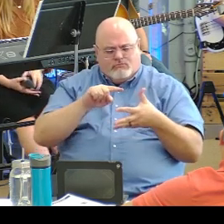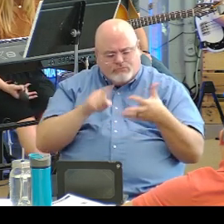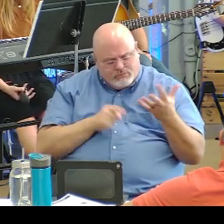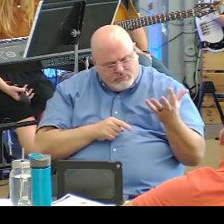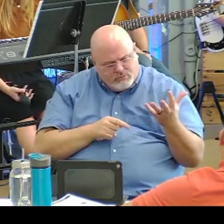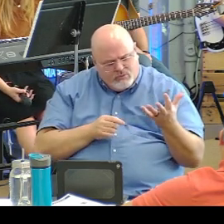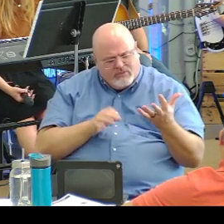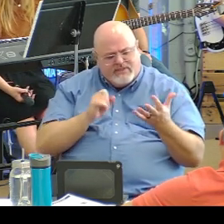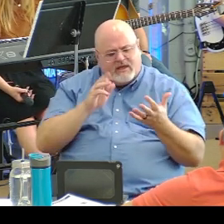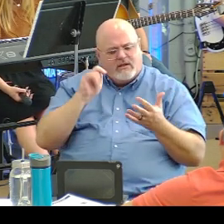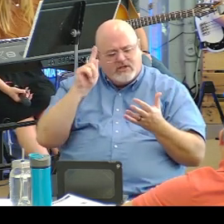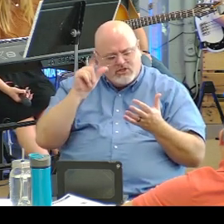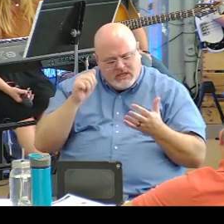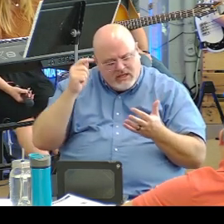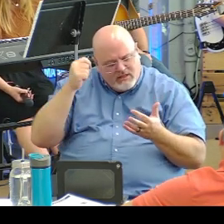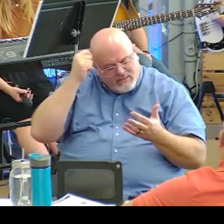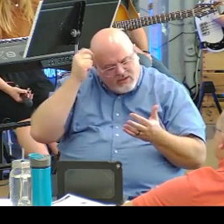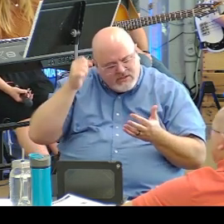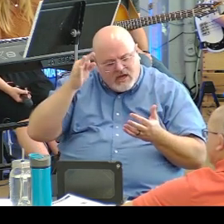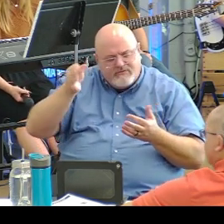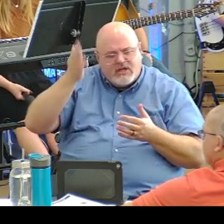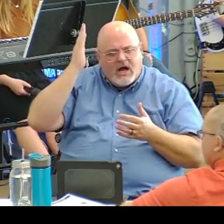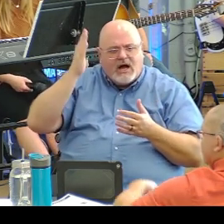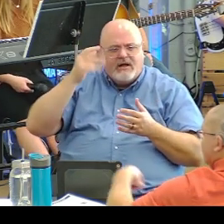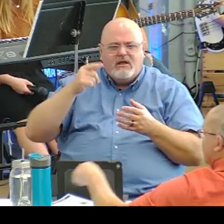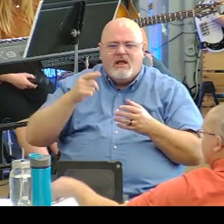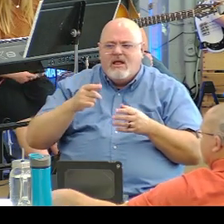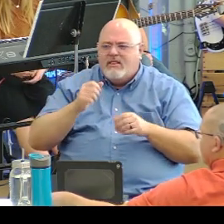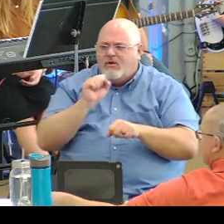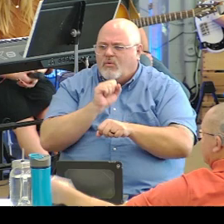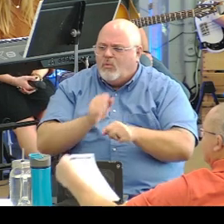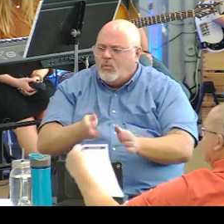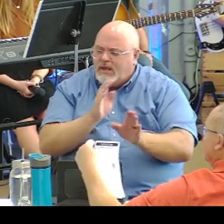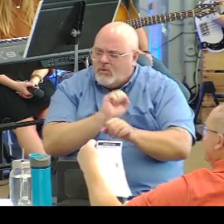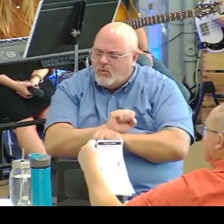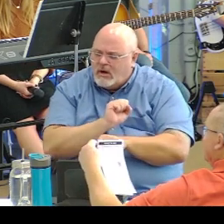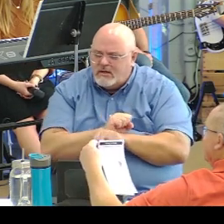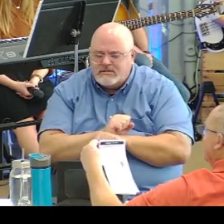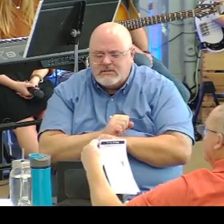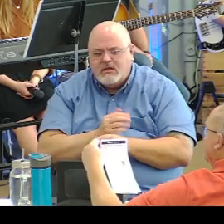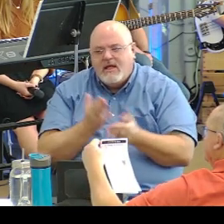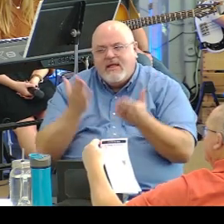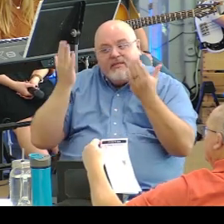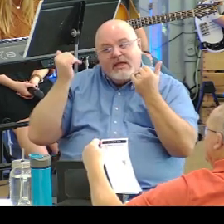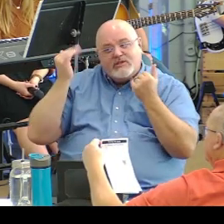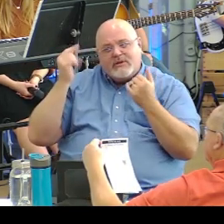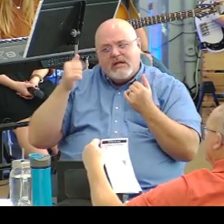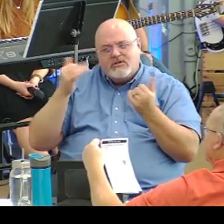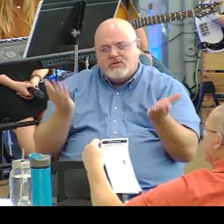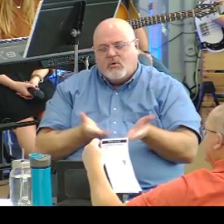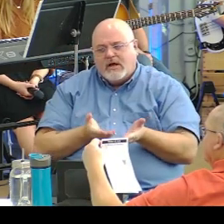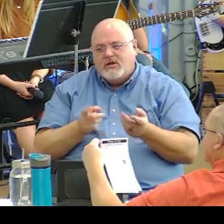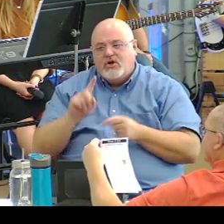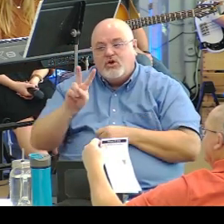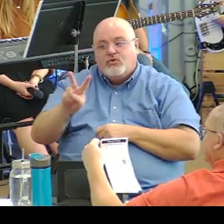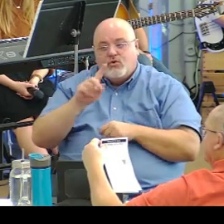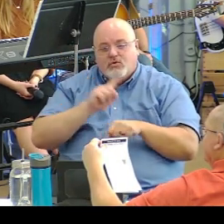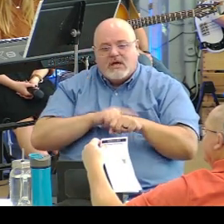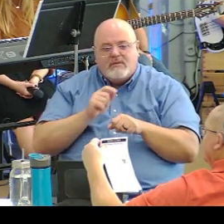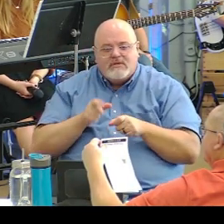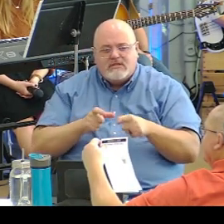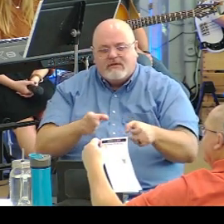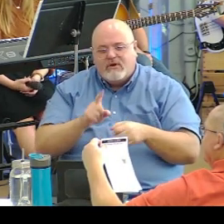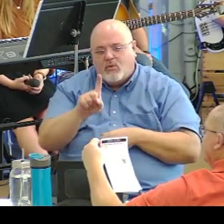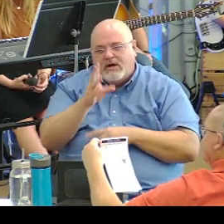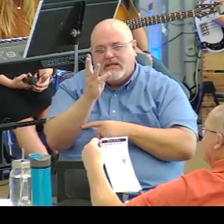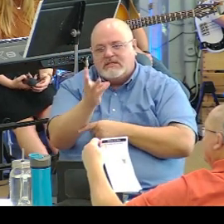of God and salvation, and we'll spend, and the way it will work so that you know what the expectation is, there's 2 times it's offered. One is at